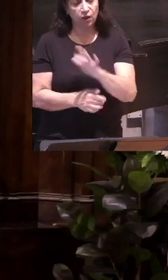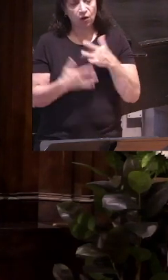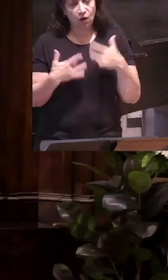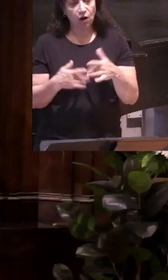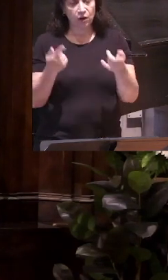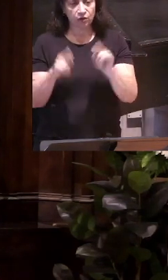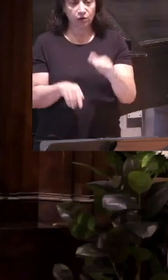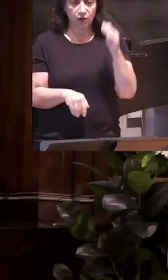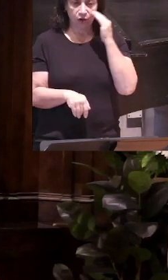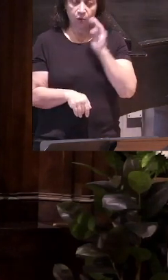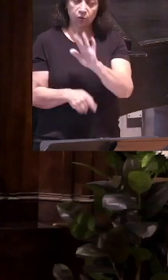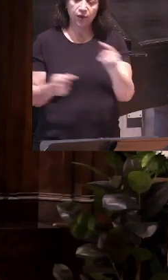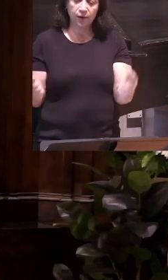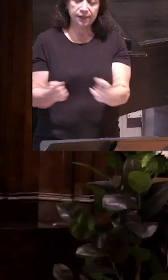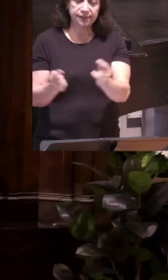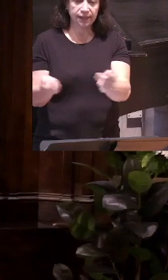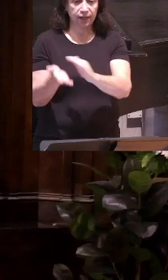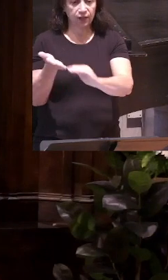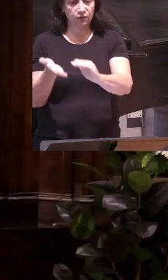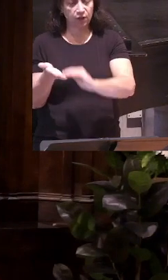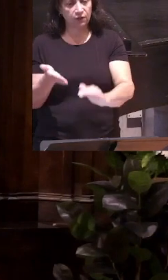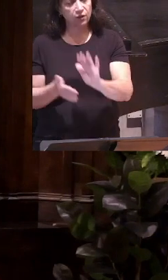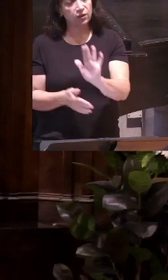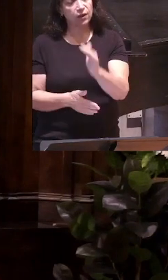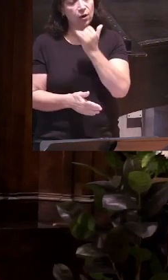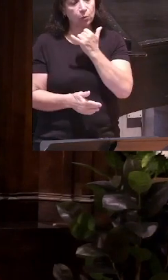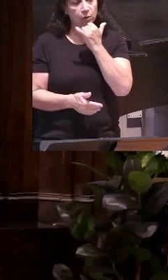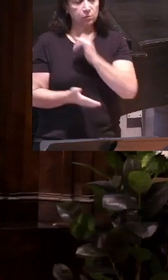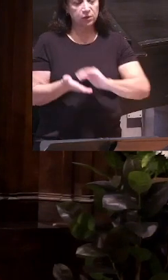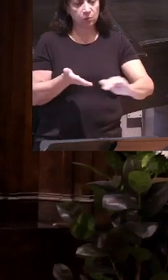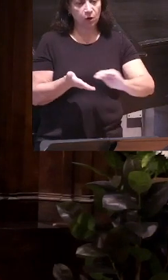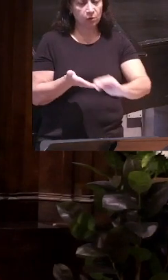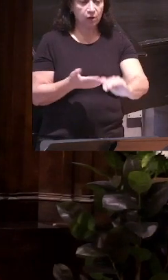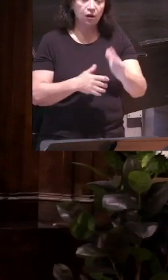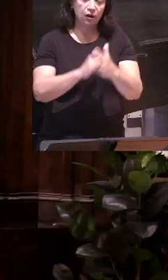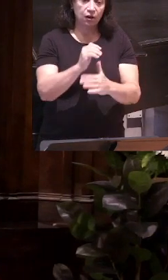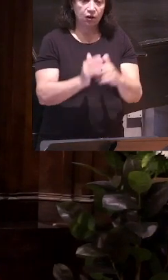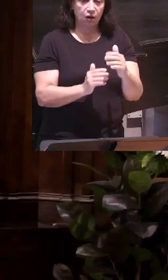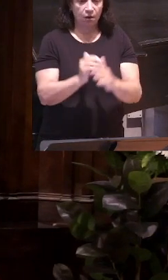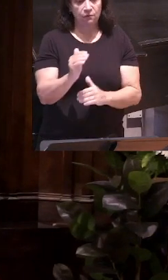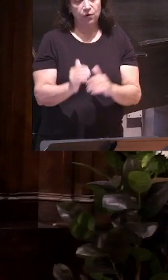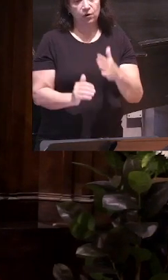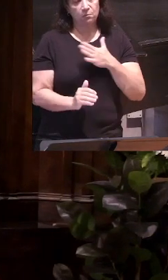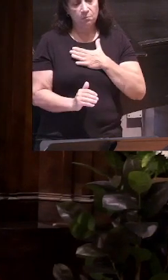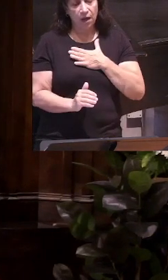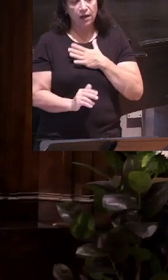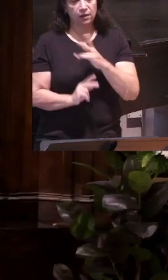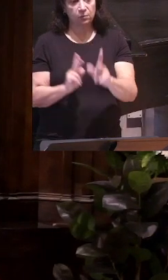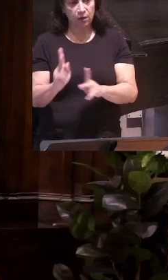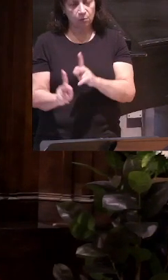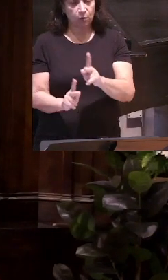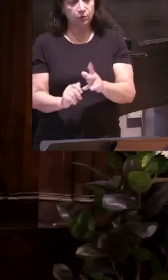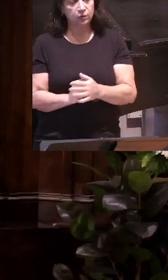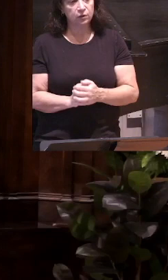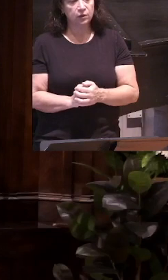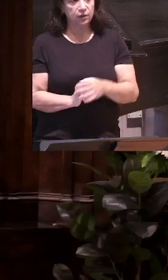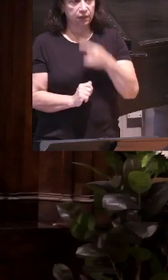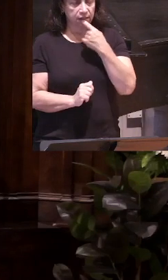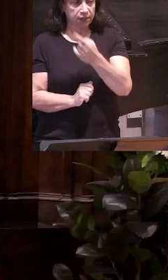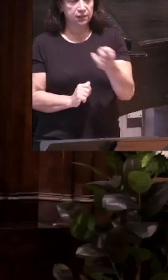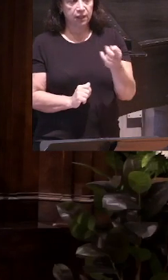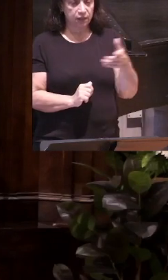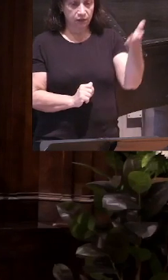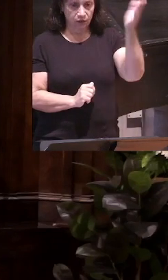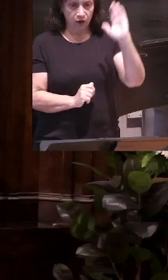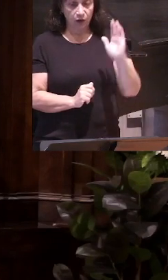sin is forgiven, their iniquity pardoned. Comfort. Comfort my people, says your God.